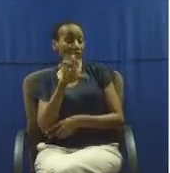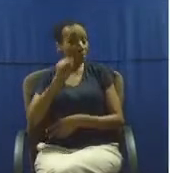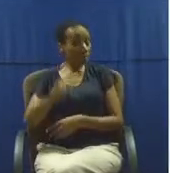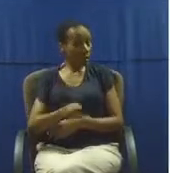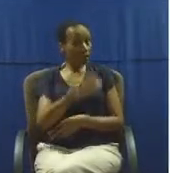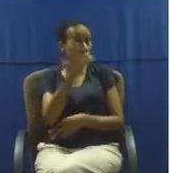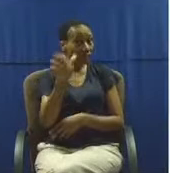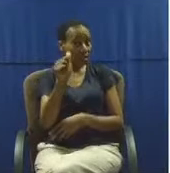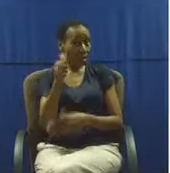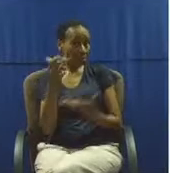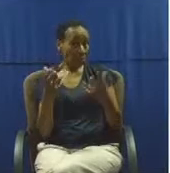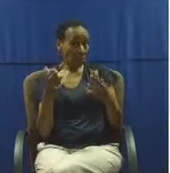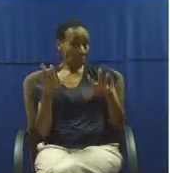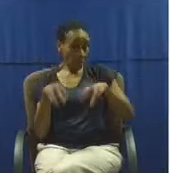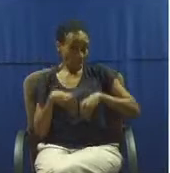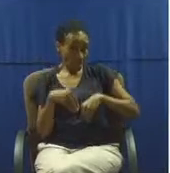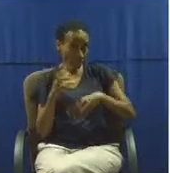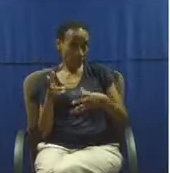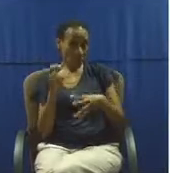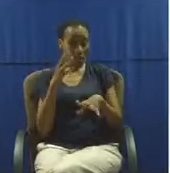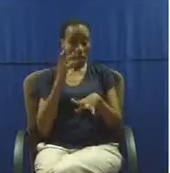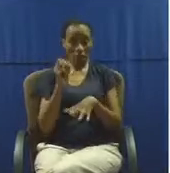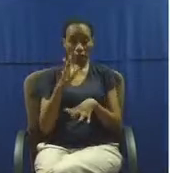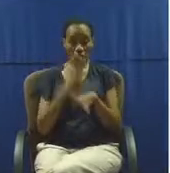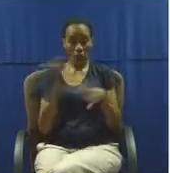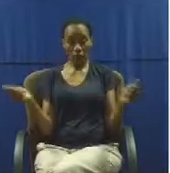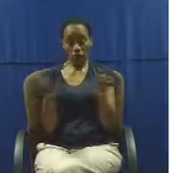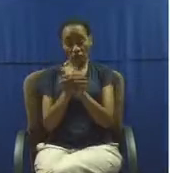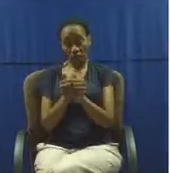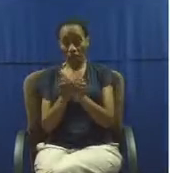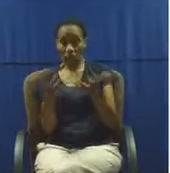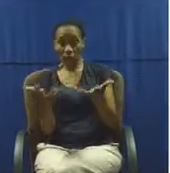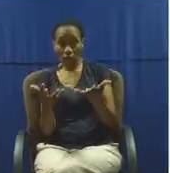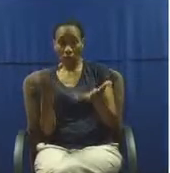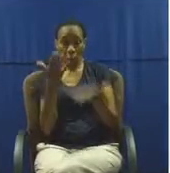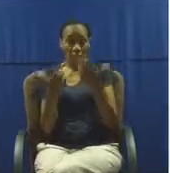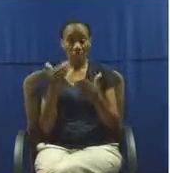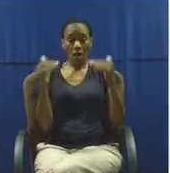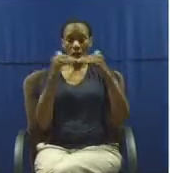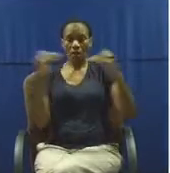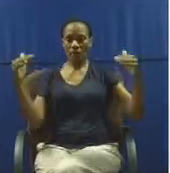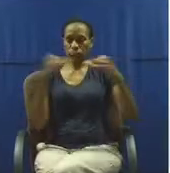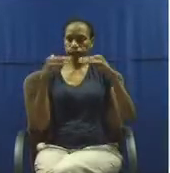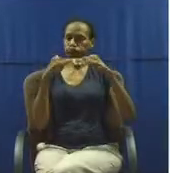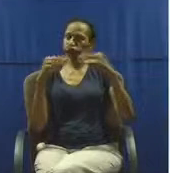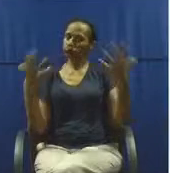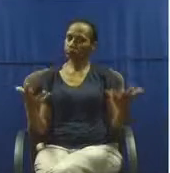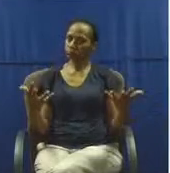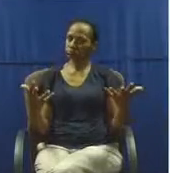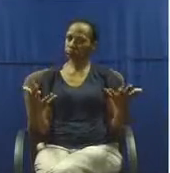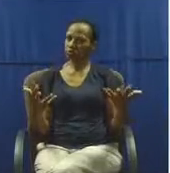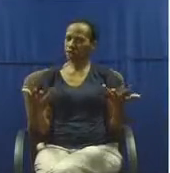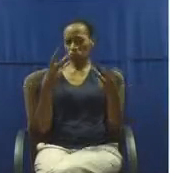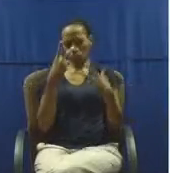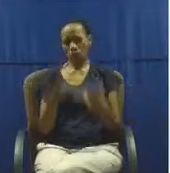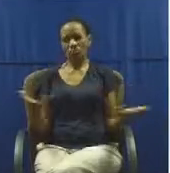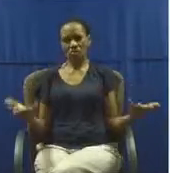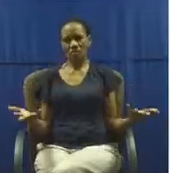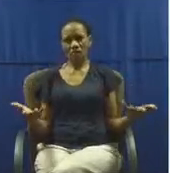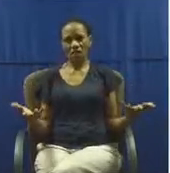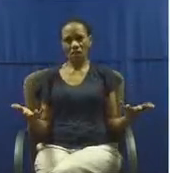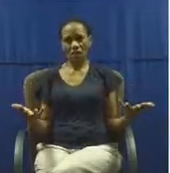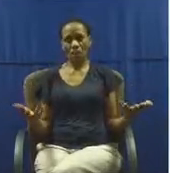would be willing to partner us at an equity level and what have you. Now, these are matters that we're